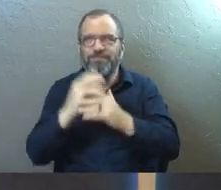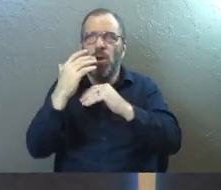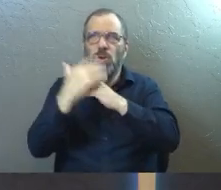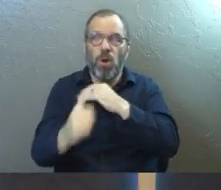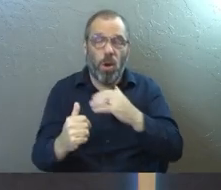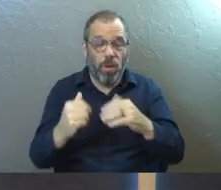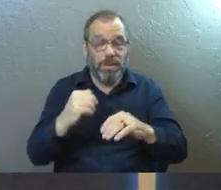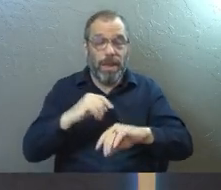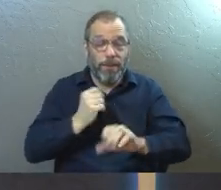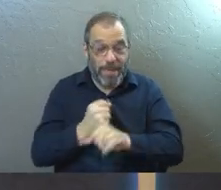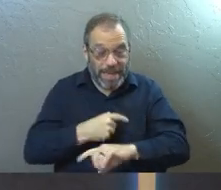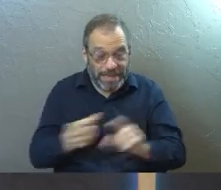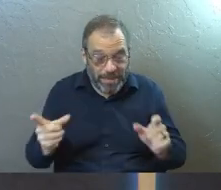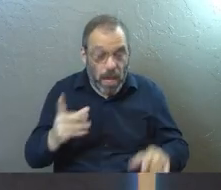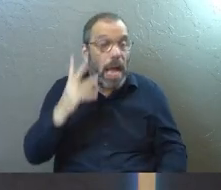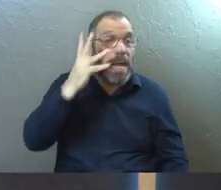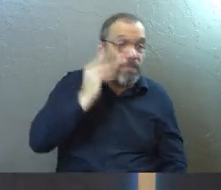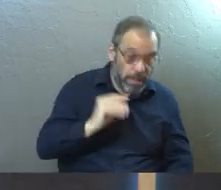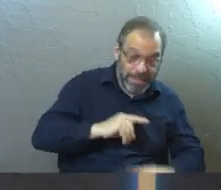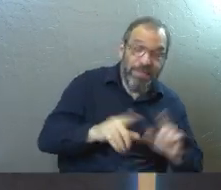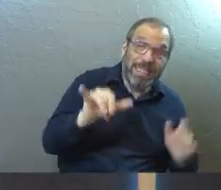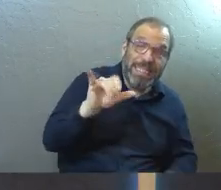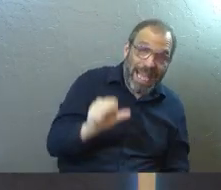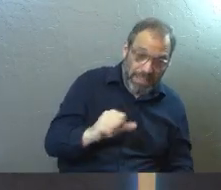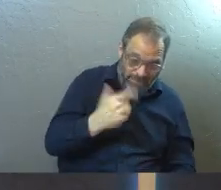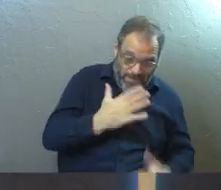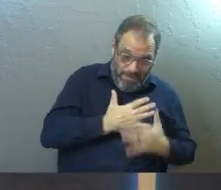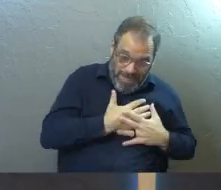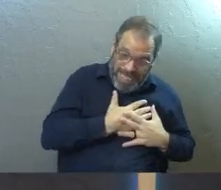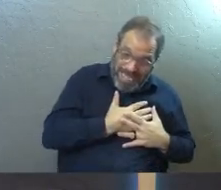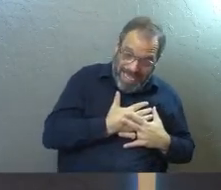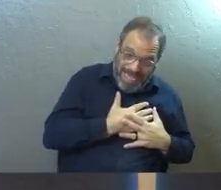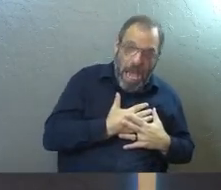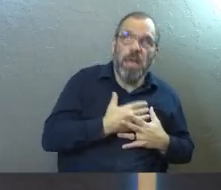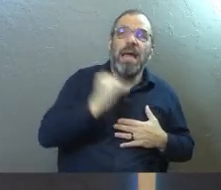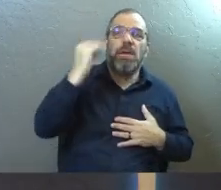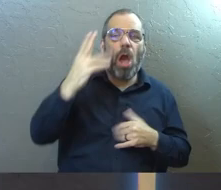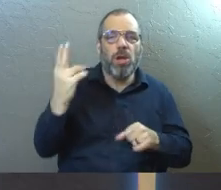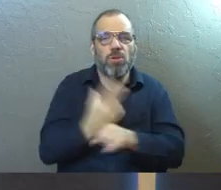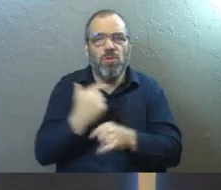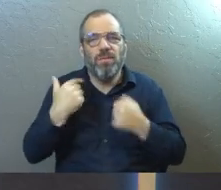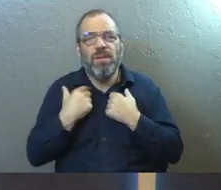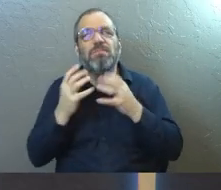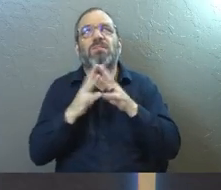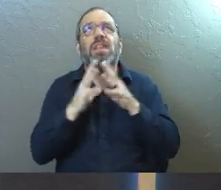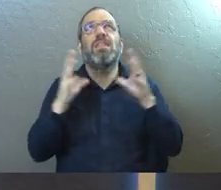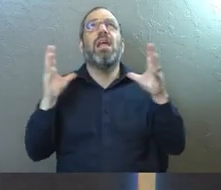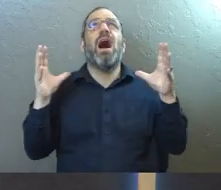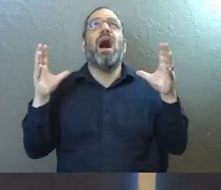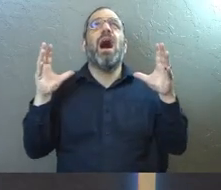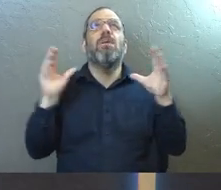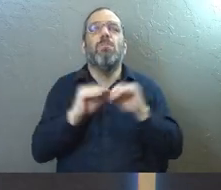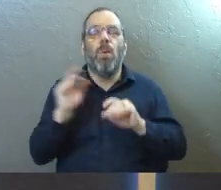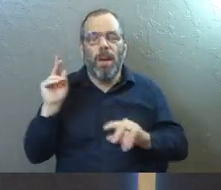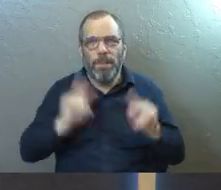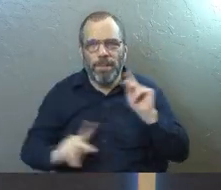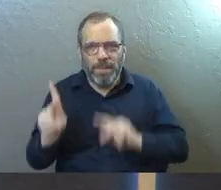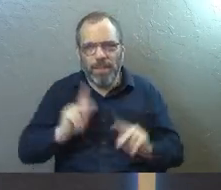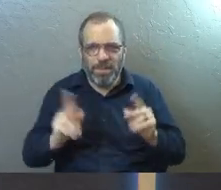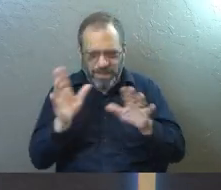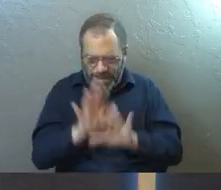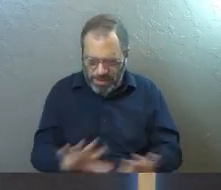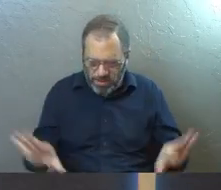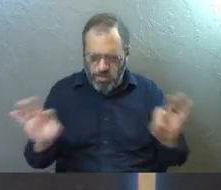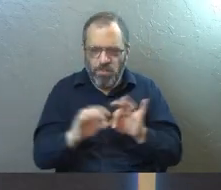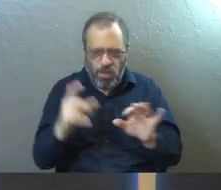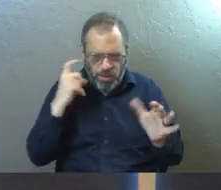make a difference, not just, we are called to experience difference in our lives, not just for us, so that we can be used by God for so many other people. It's